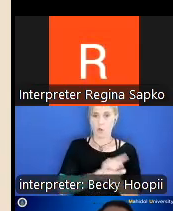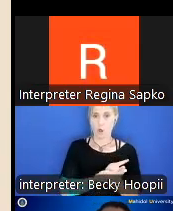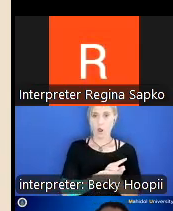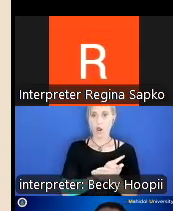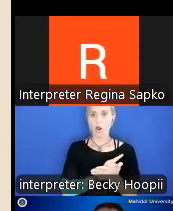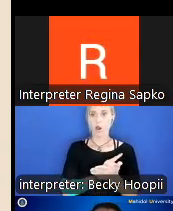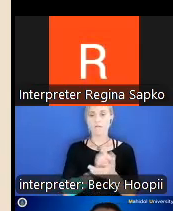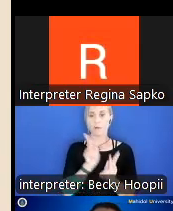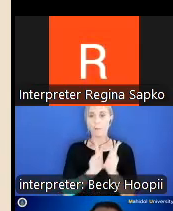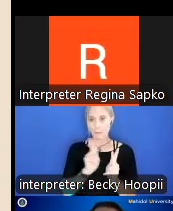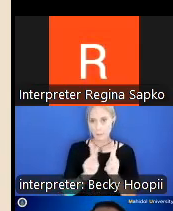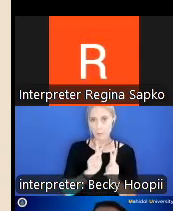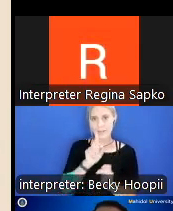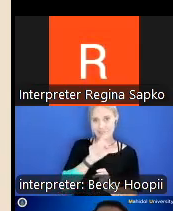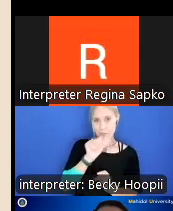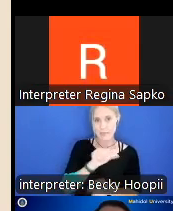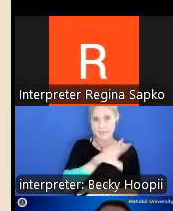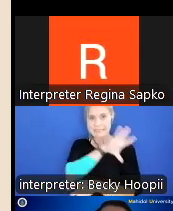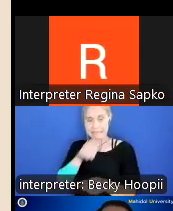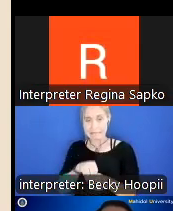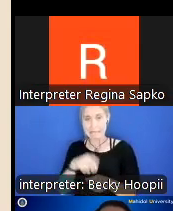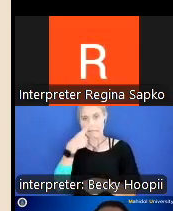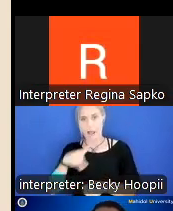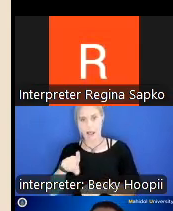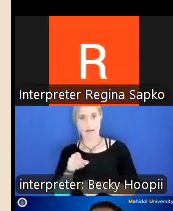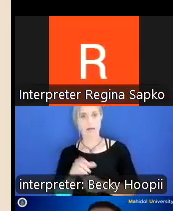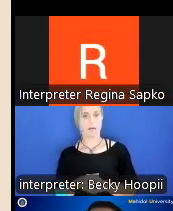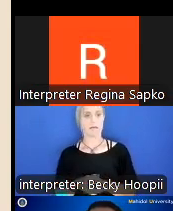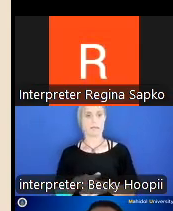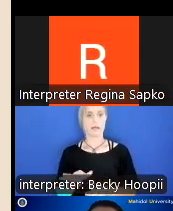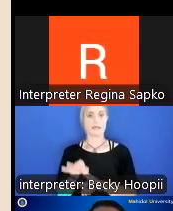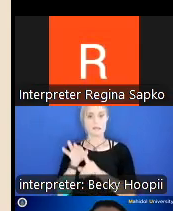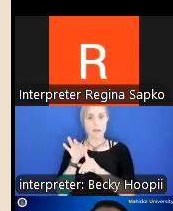Thailand, and especially the section number